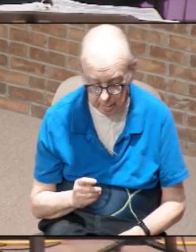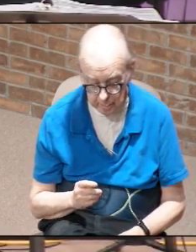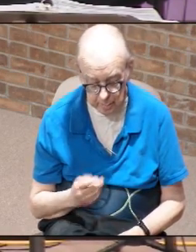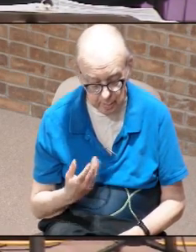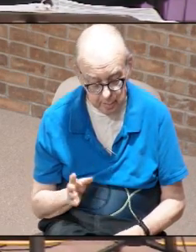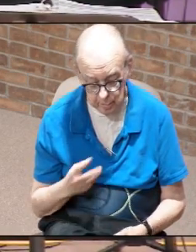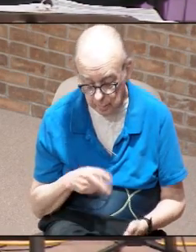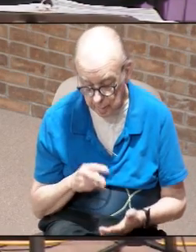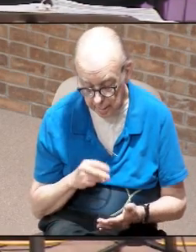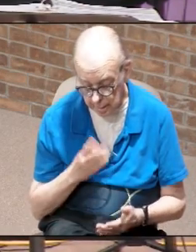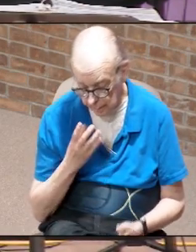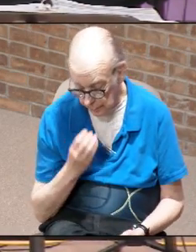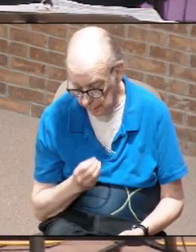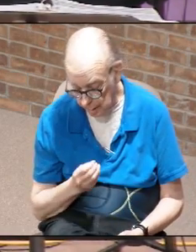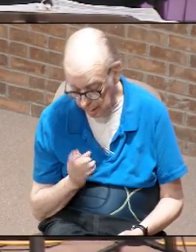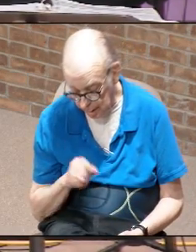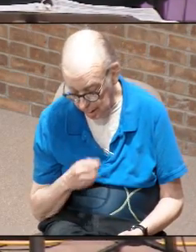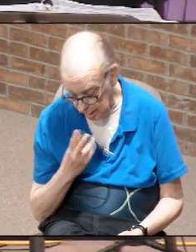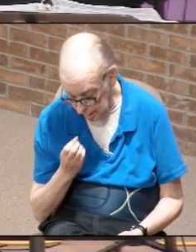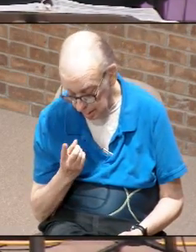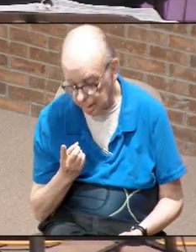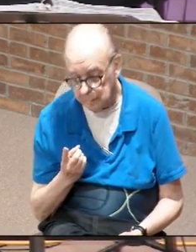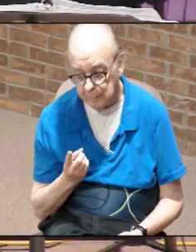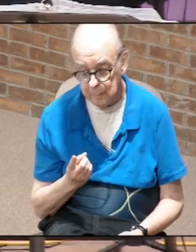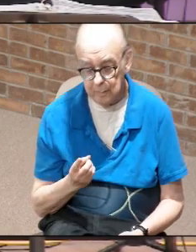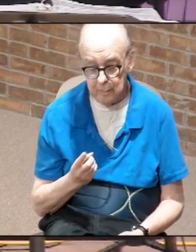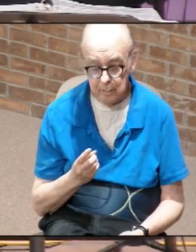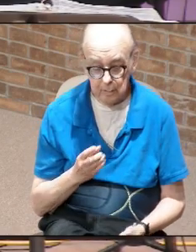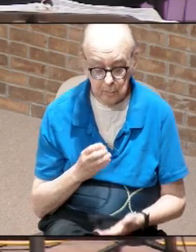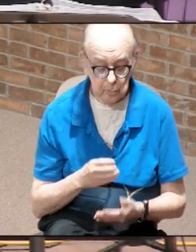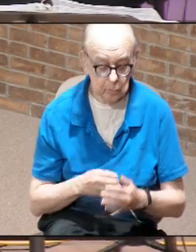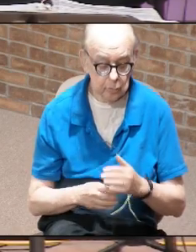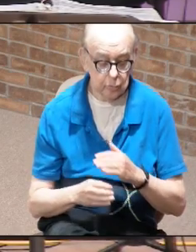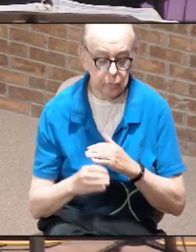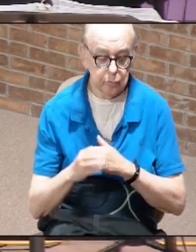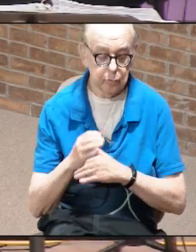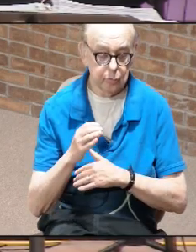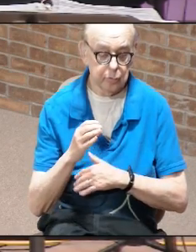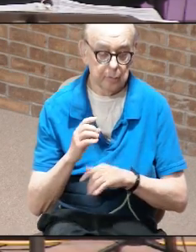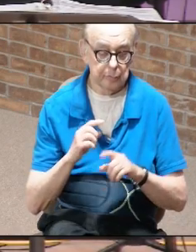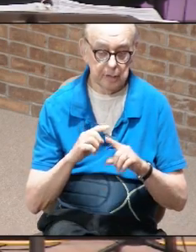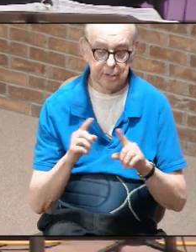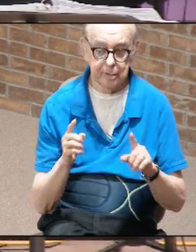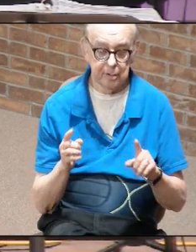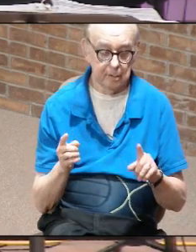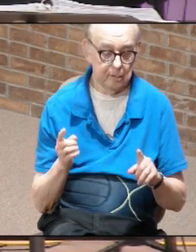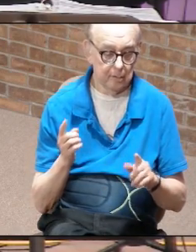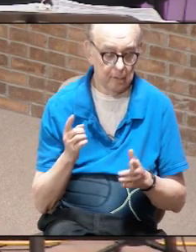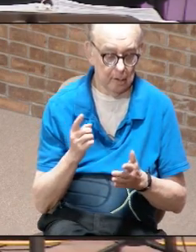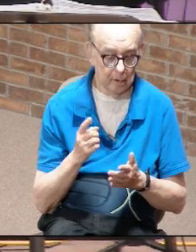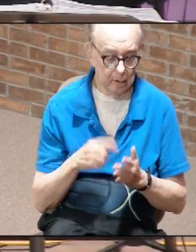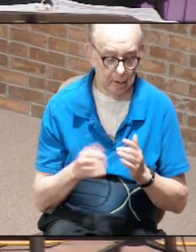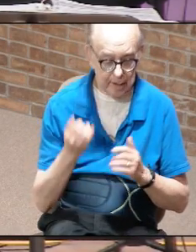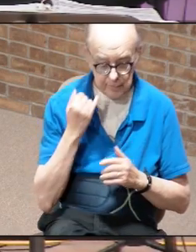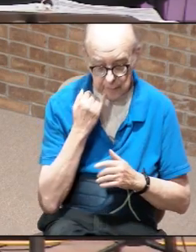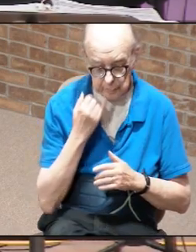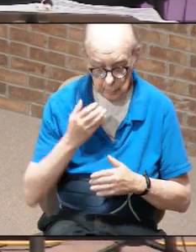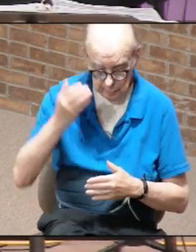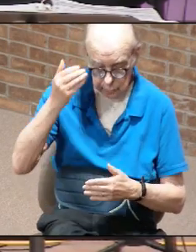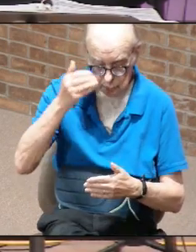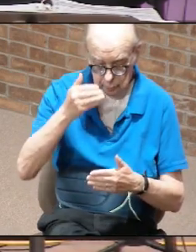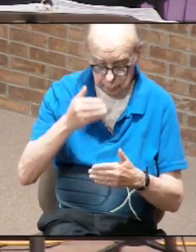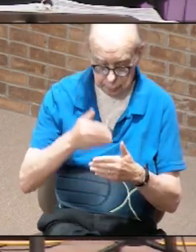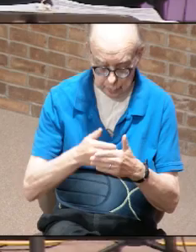yeah, really? I got to get up. The sun's up. But what if I pull down my